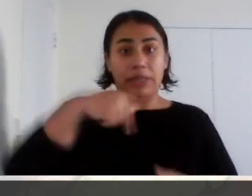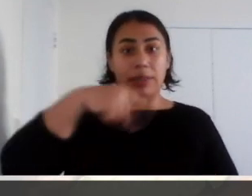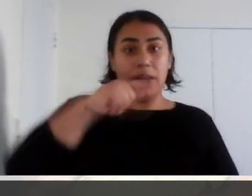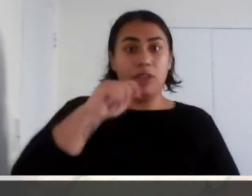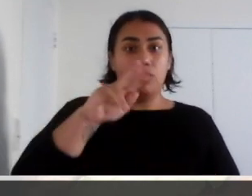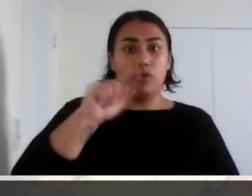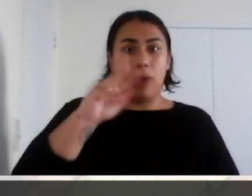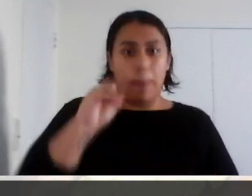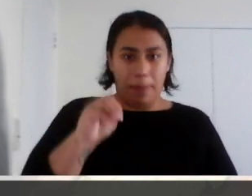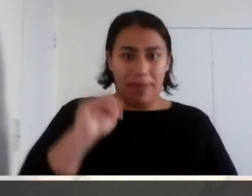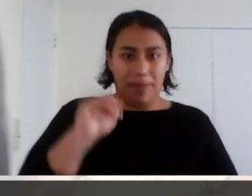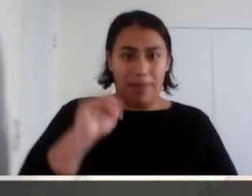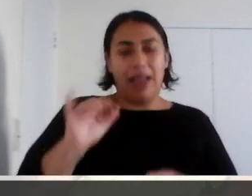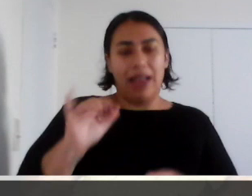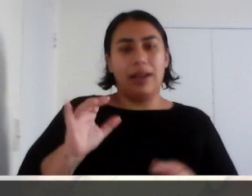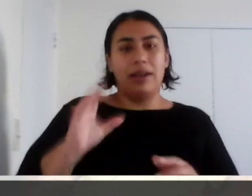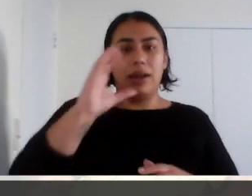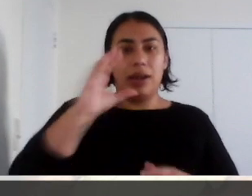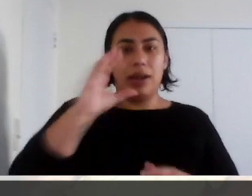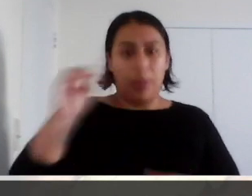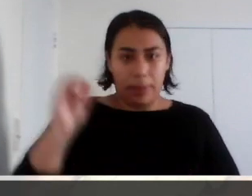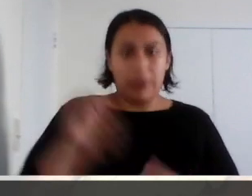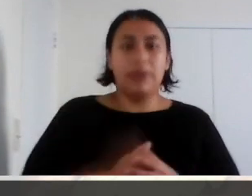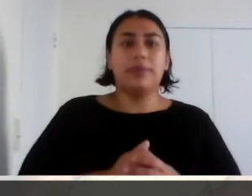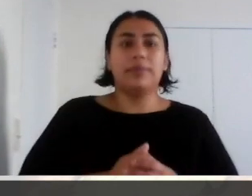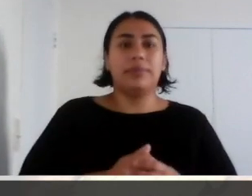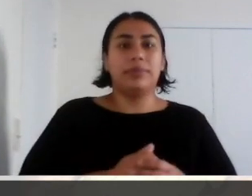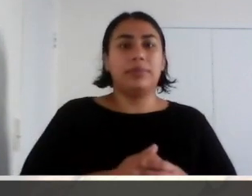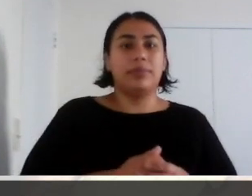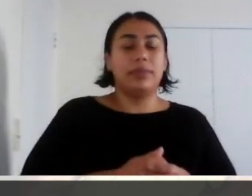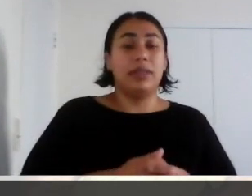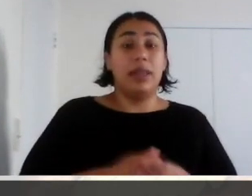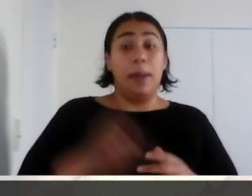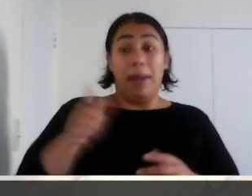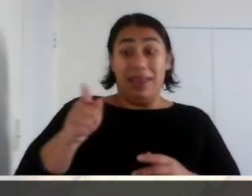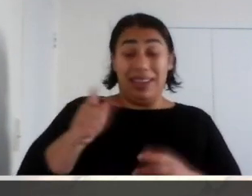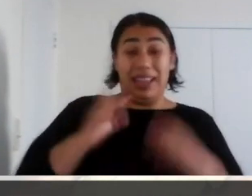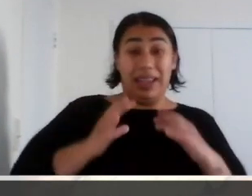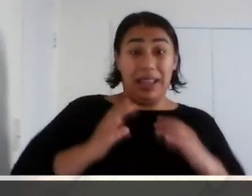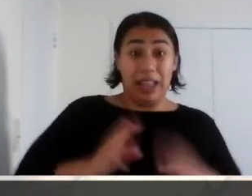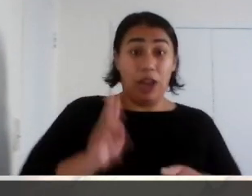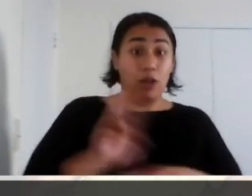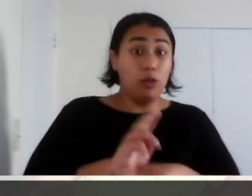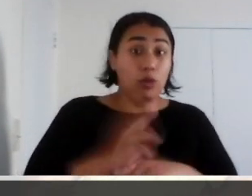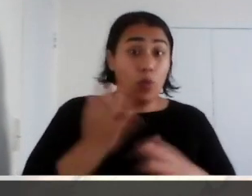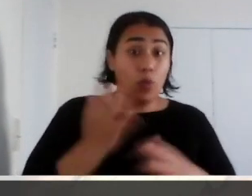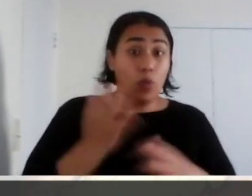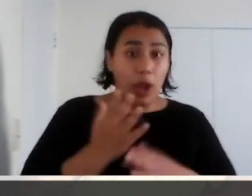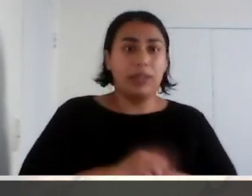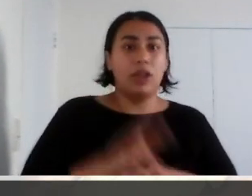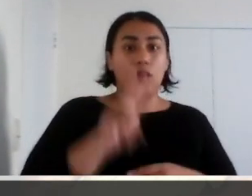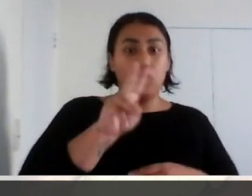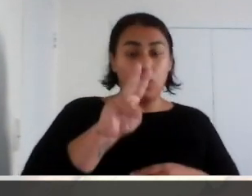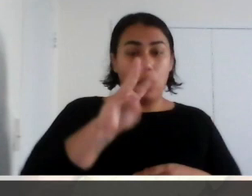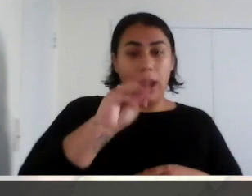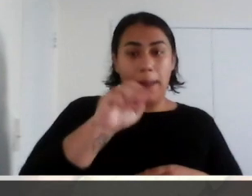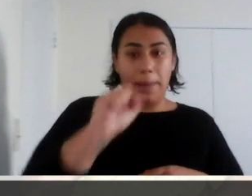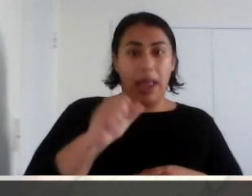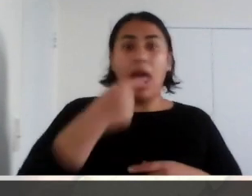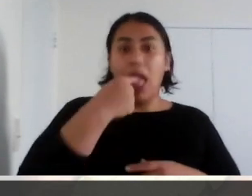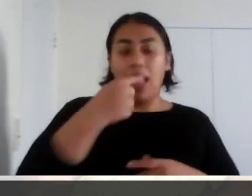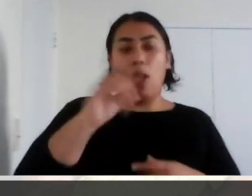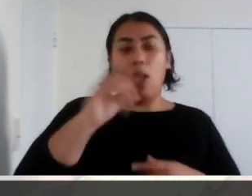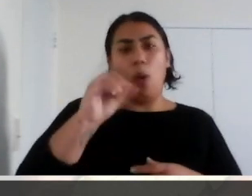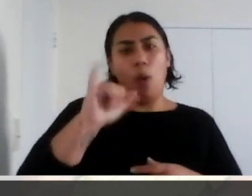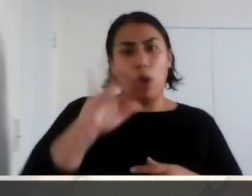strain. And the specific one is called Blue Oil from Spectrum Therapeutics. He started low and increased slowly over time, and he